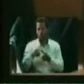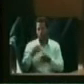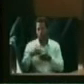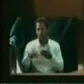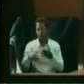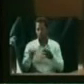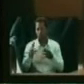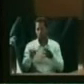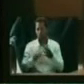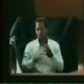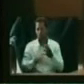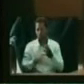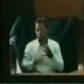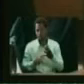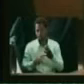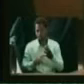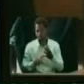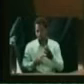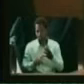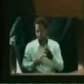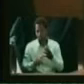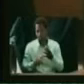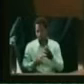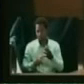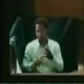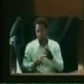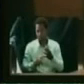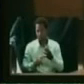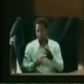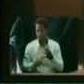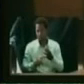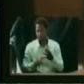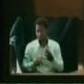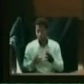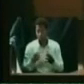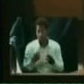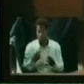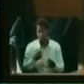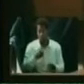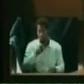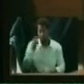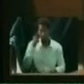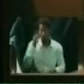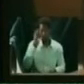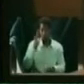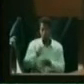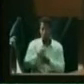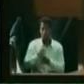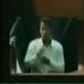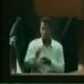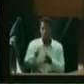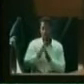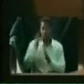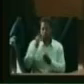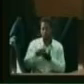I don't imagine they would ask for the money back. You don't think they what? I don't think they'll ask for the money back.